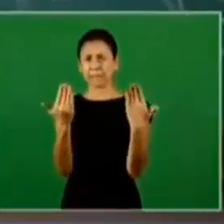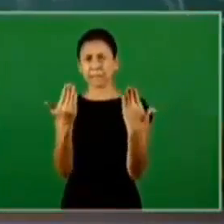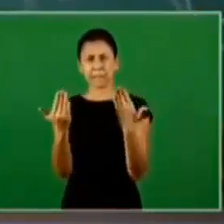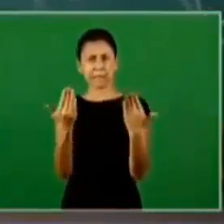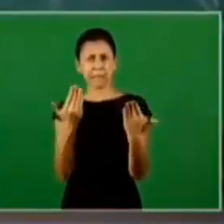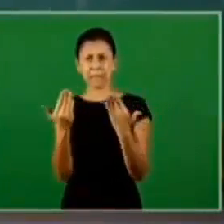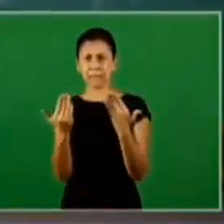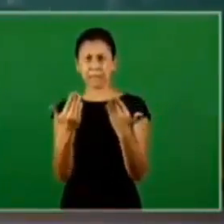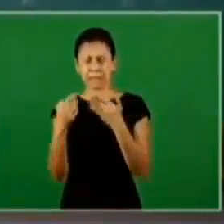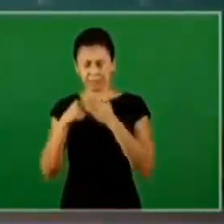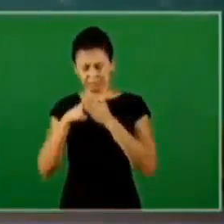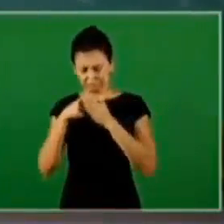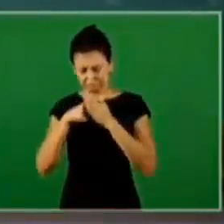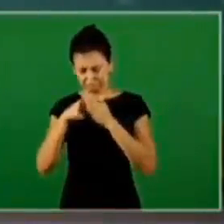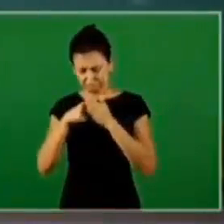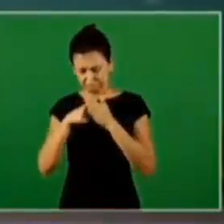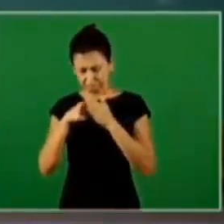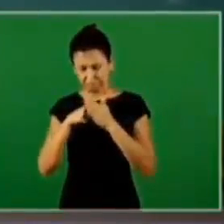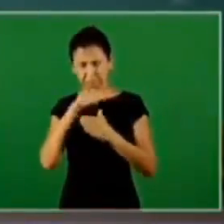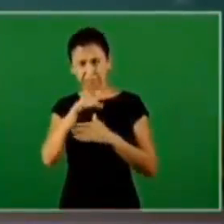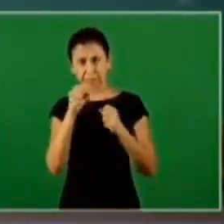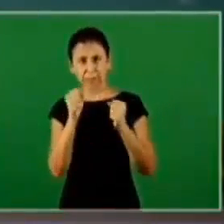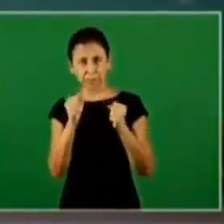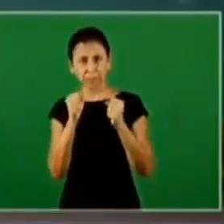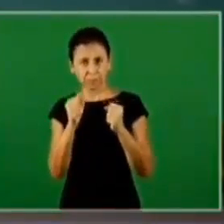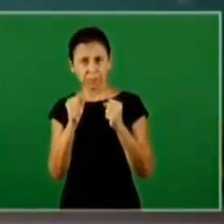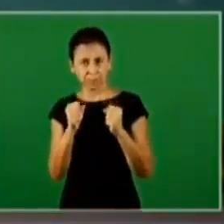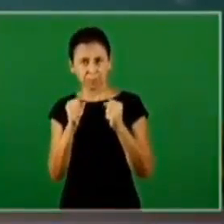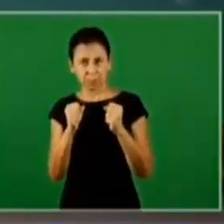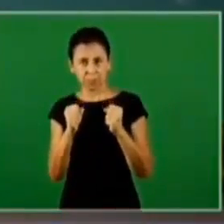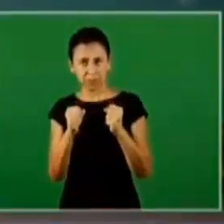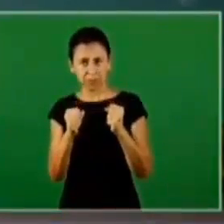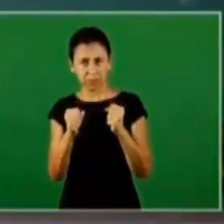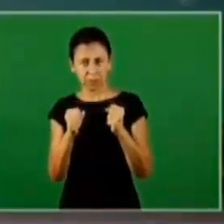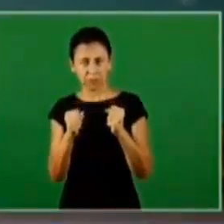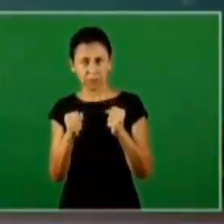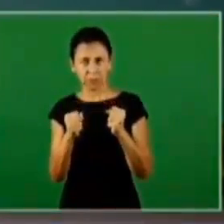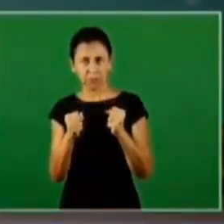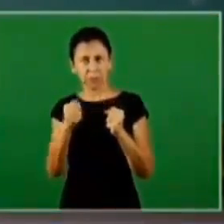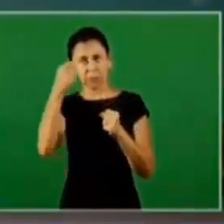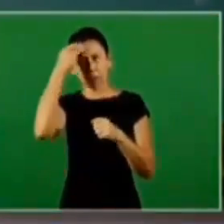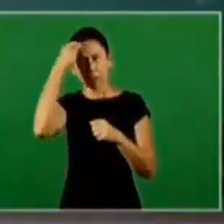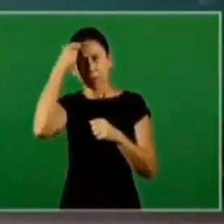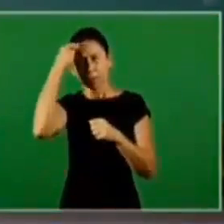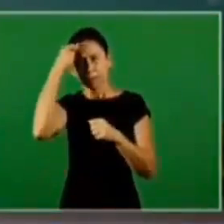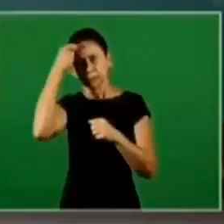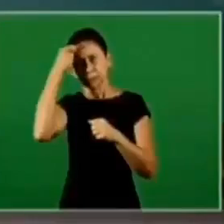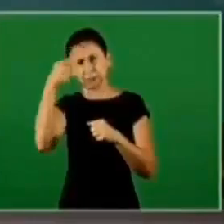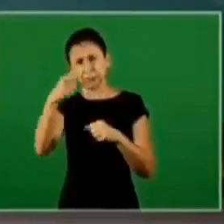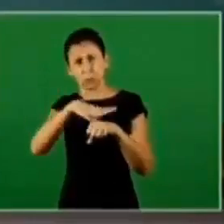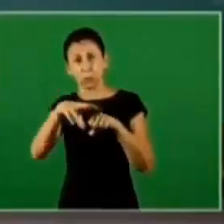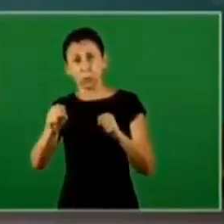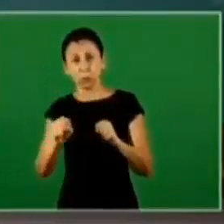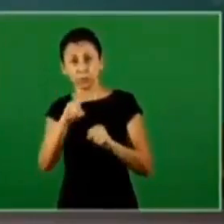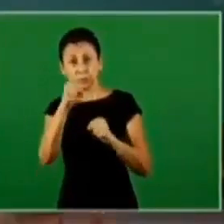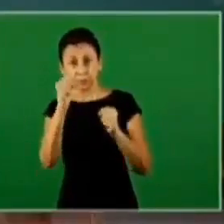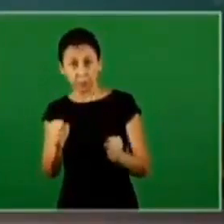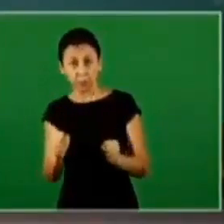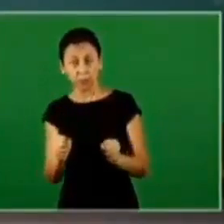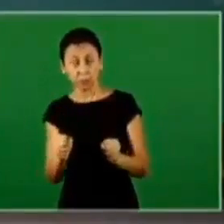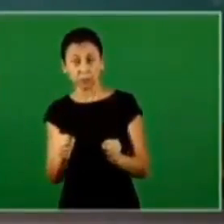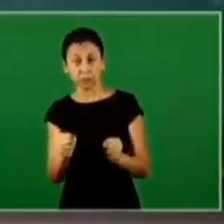Psychoanalysis, can it work? Can people receive a cure, a mental cure, through psychoanalysis? Yes